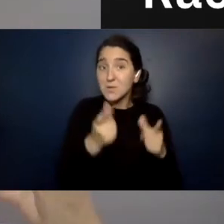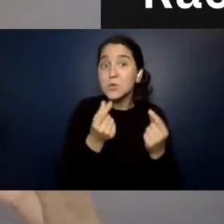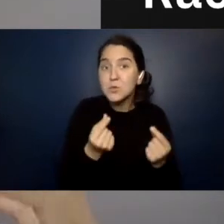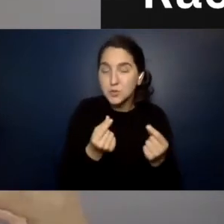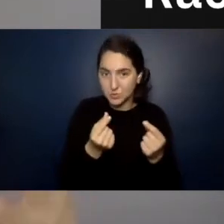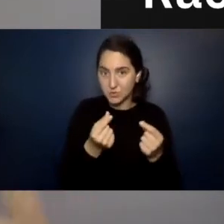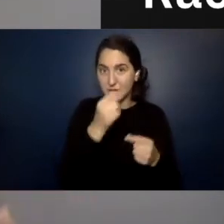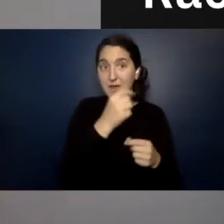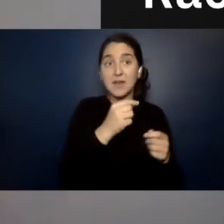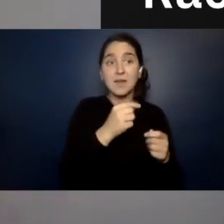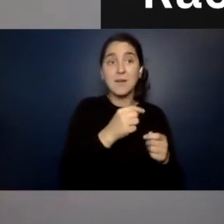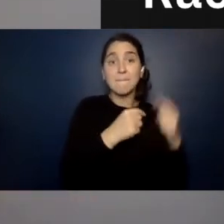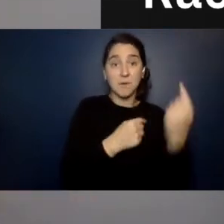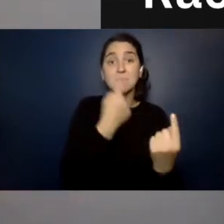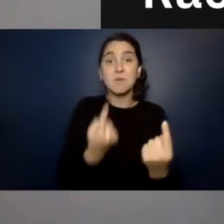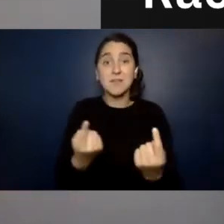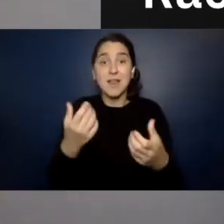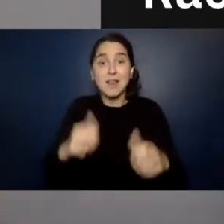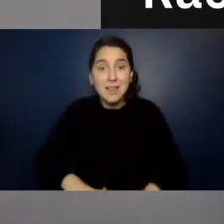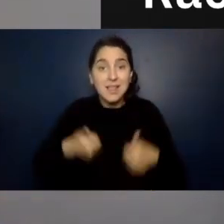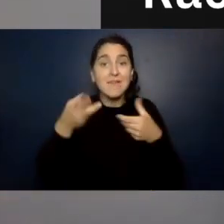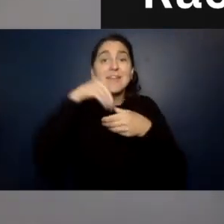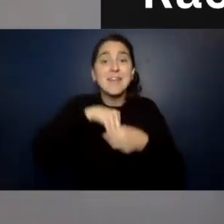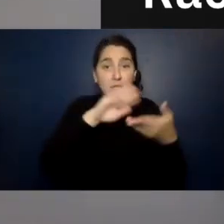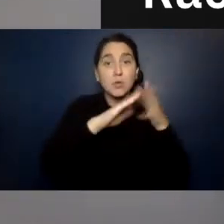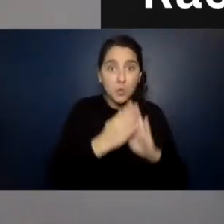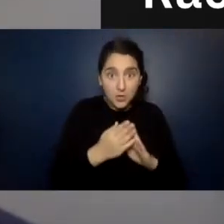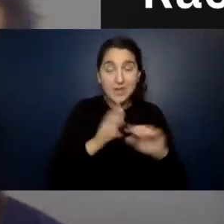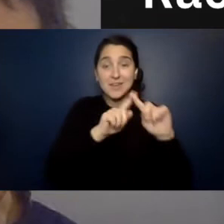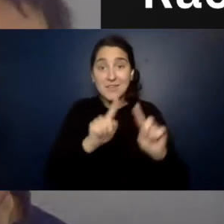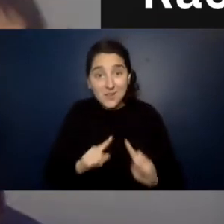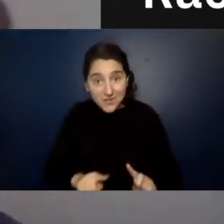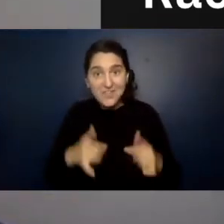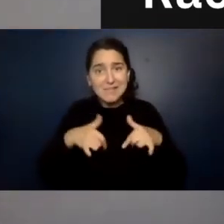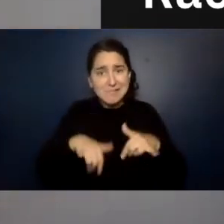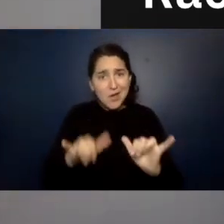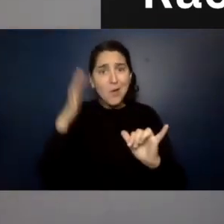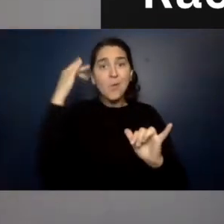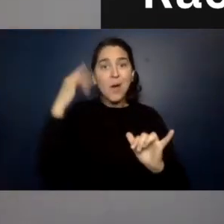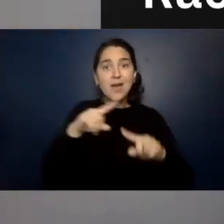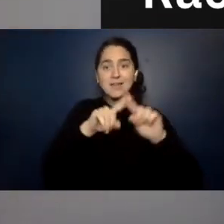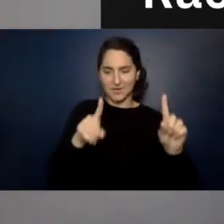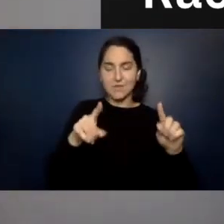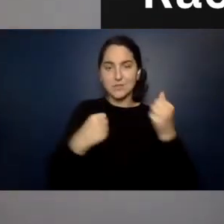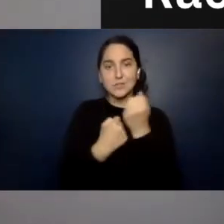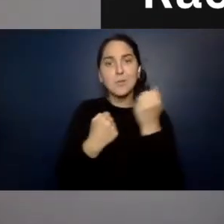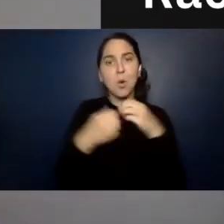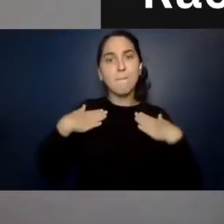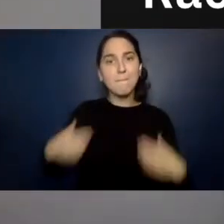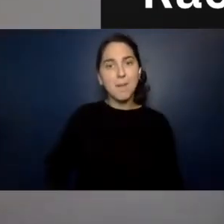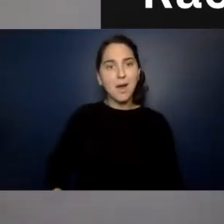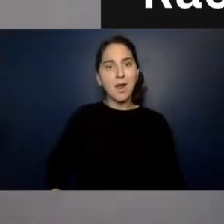our imperfect humanity that we have never been able to handle it well. This is why we Baptists were